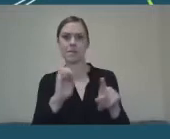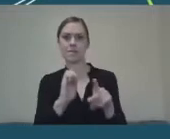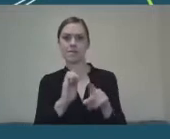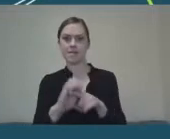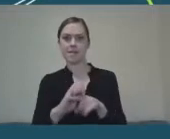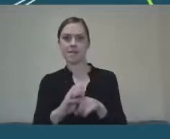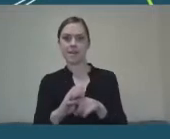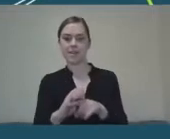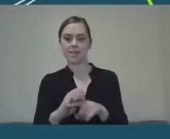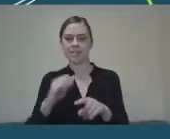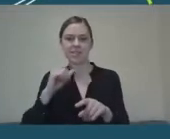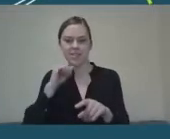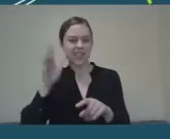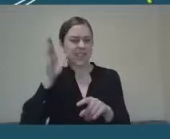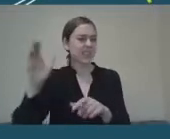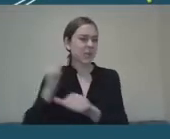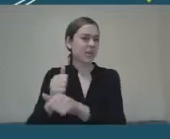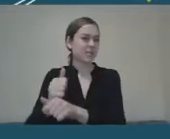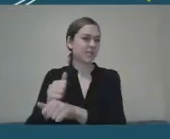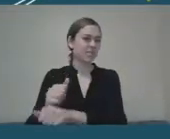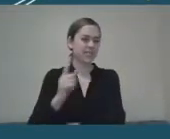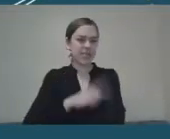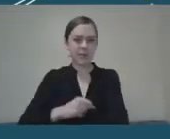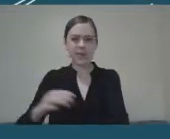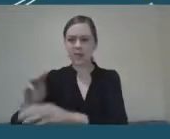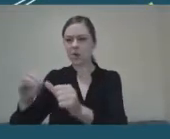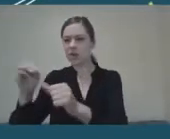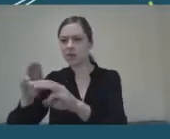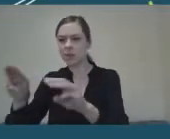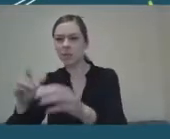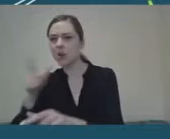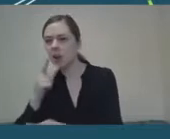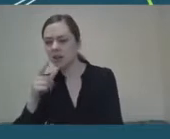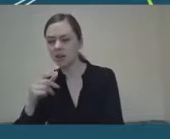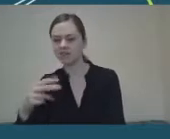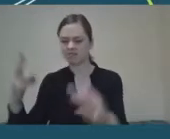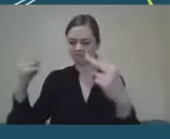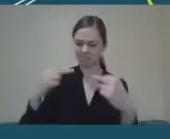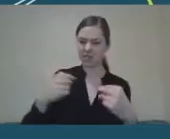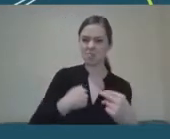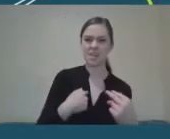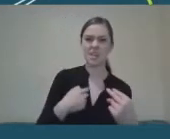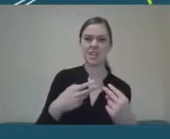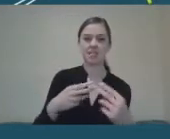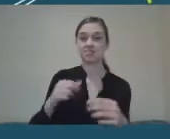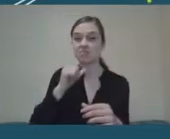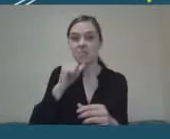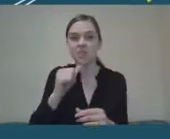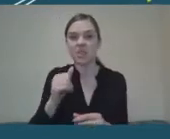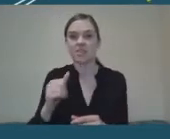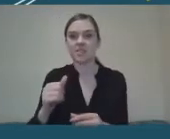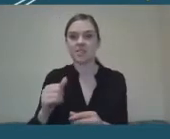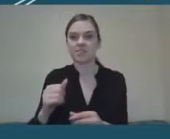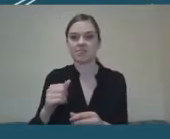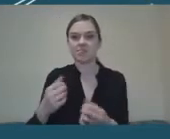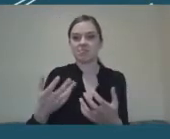saying about disability, or when other people were looking down on me, they didn't let any of that affect them. And they stood up for me